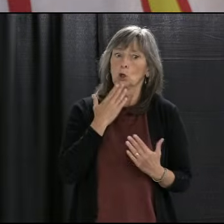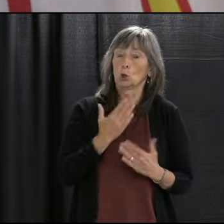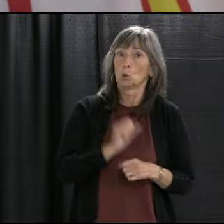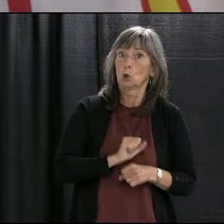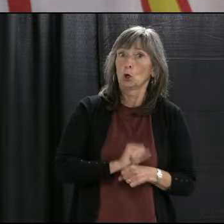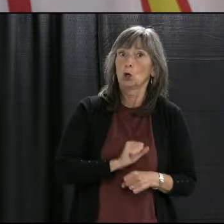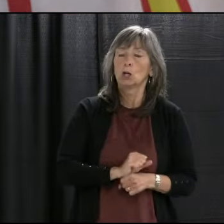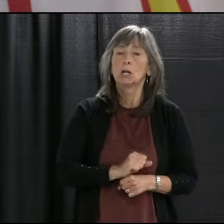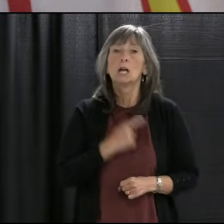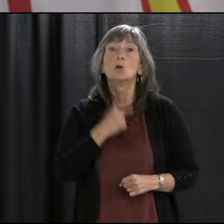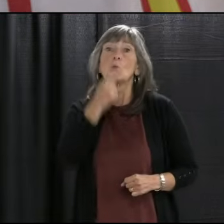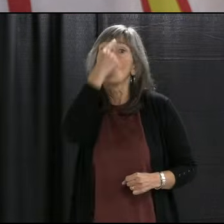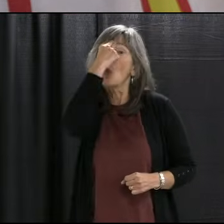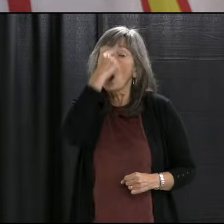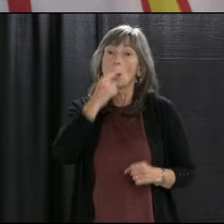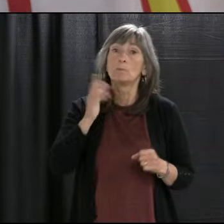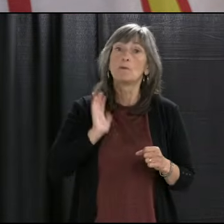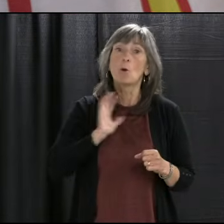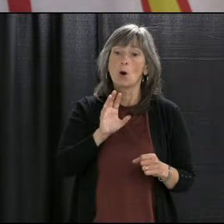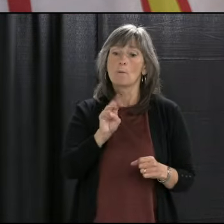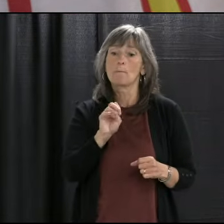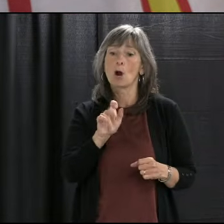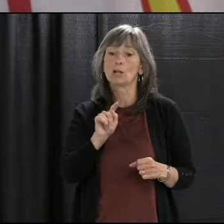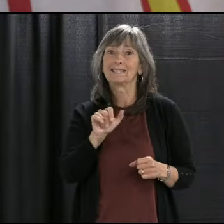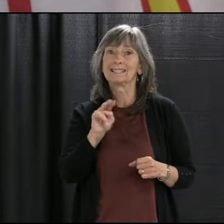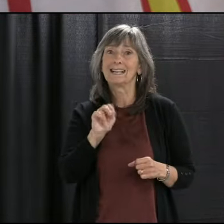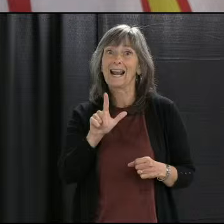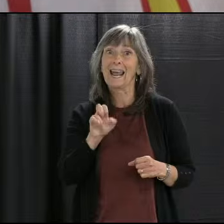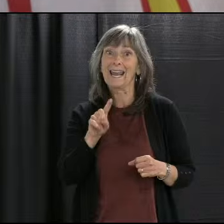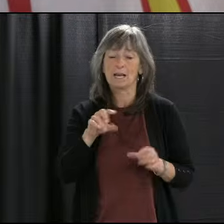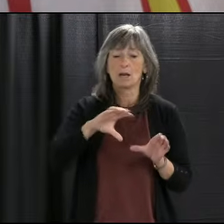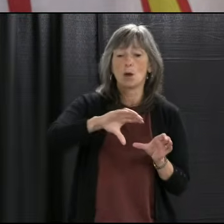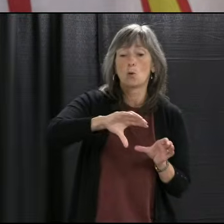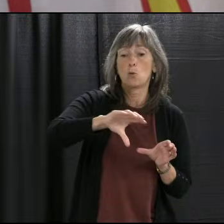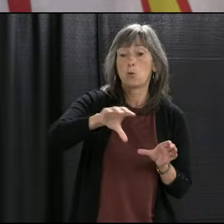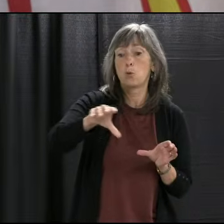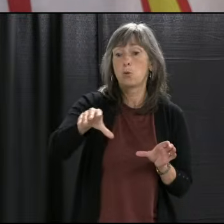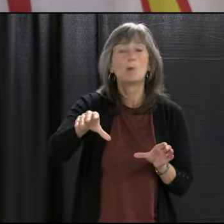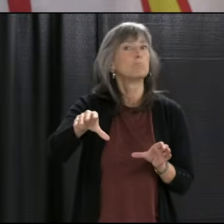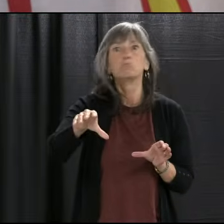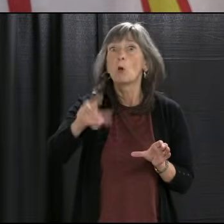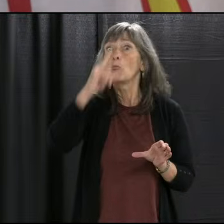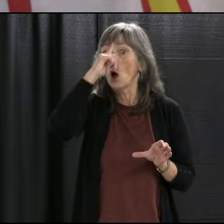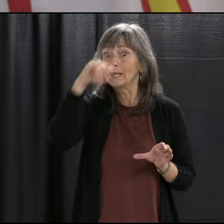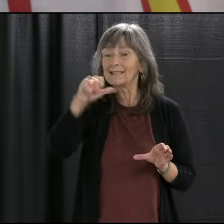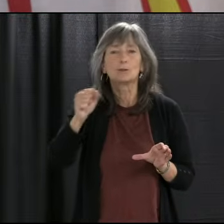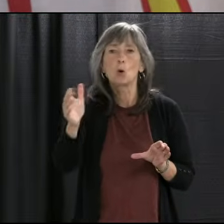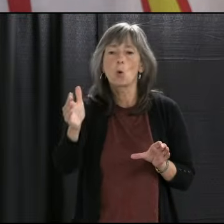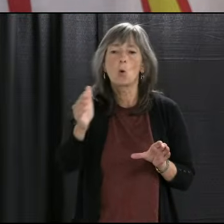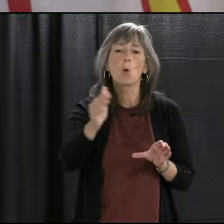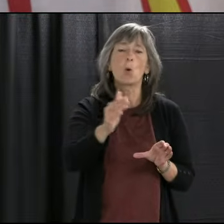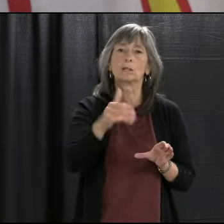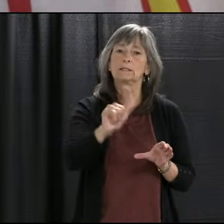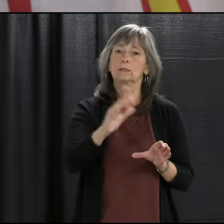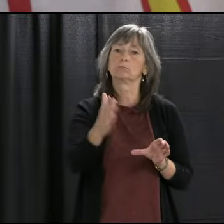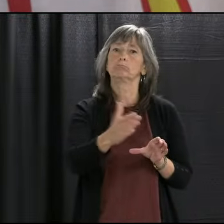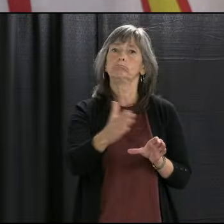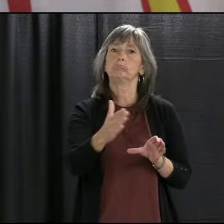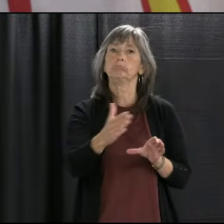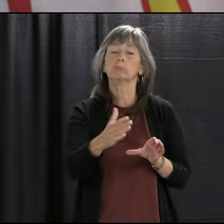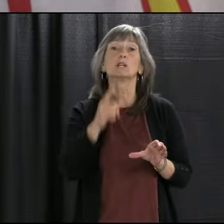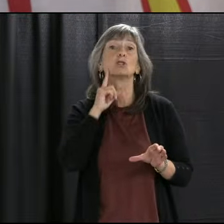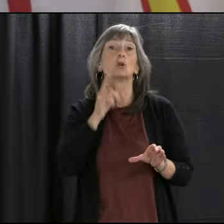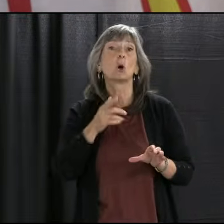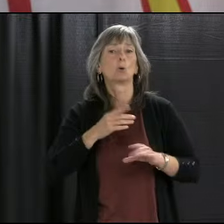moved around Martin Lake at one point, but that hasn't happened. And the dozer guards there will certainly help